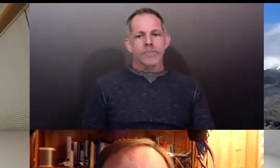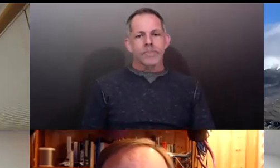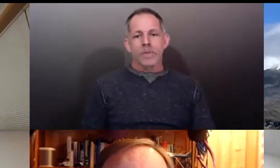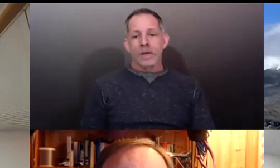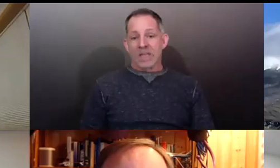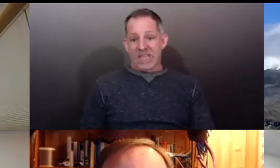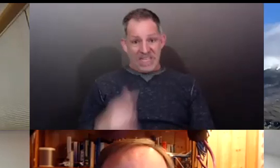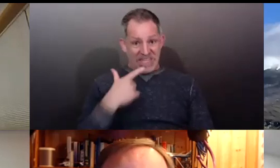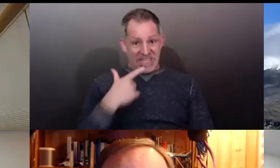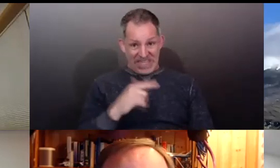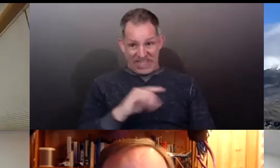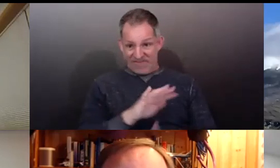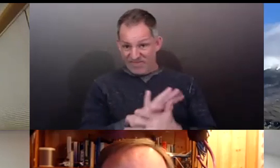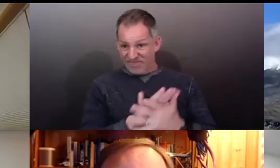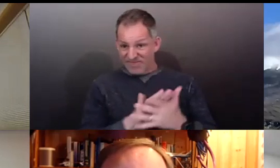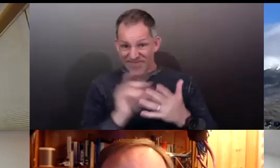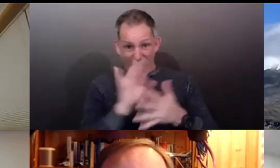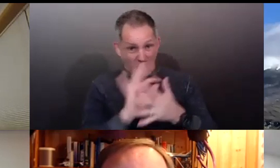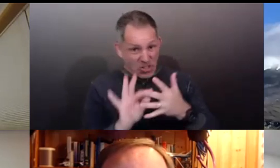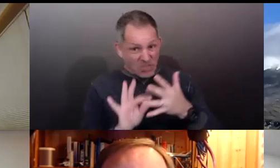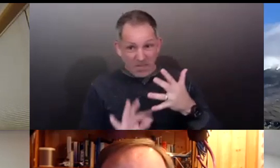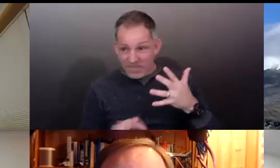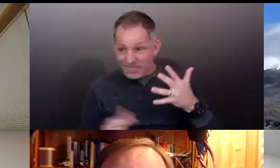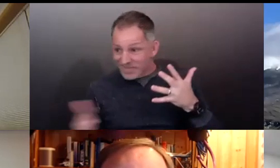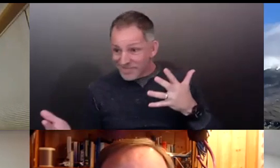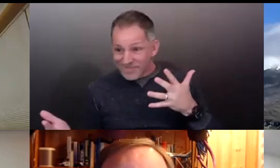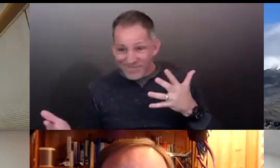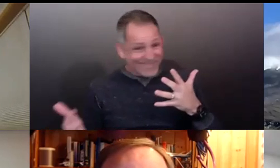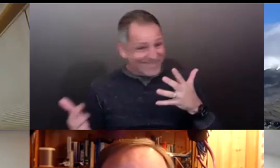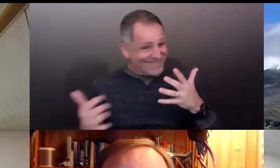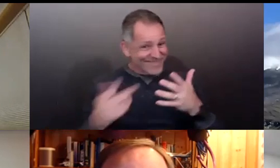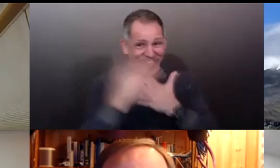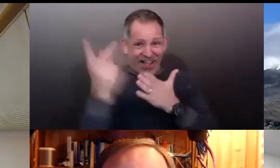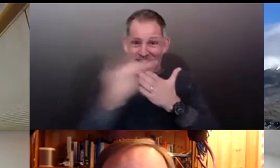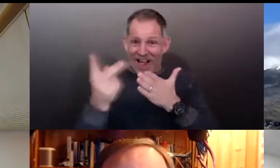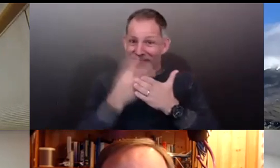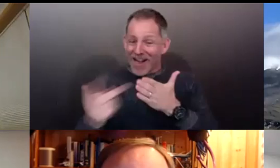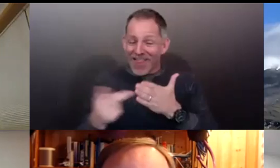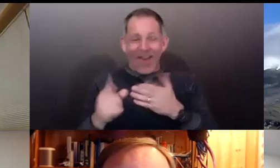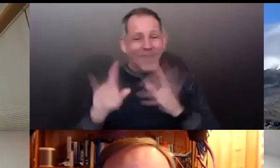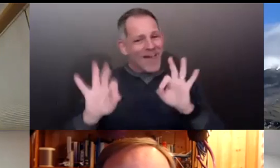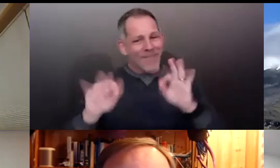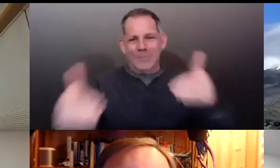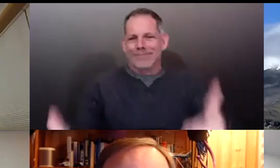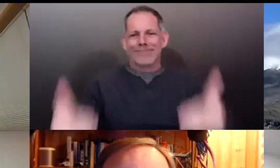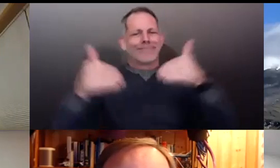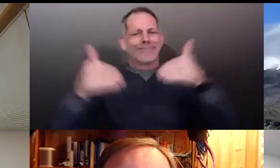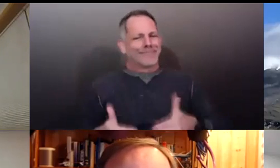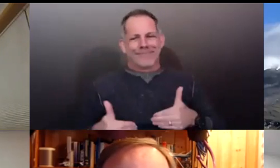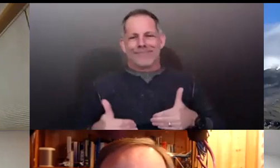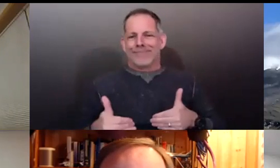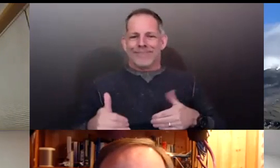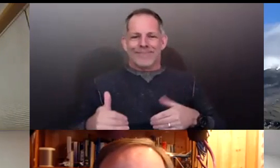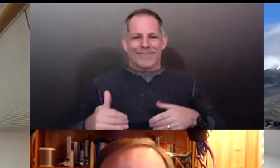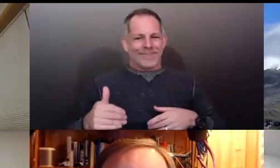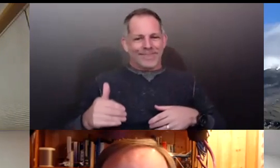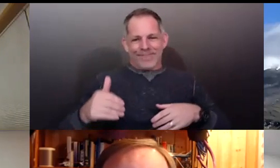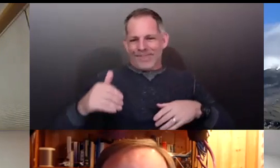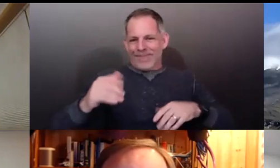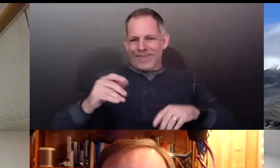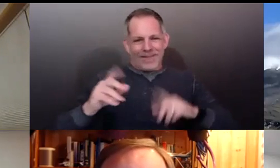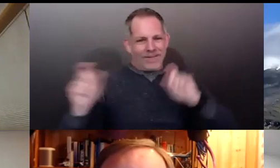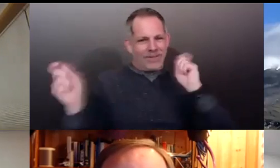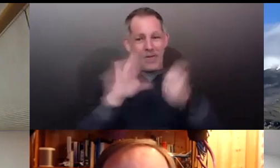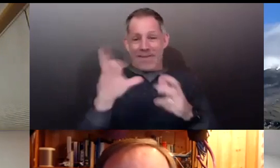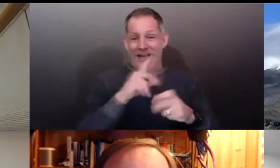that. So that's why it's really important to, follow the protective measures. On the good news side, we're better off than almost any other place